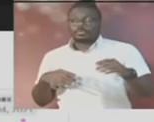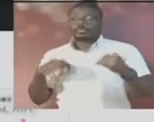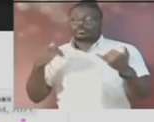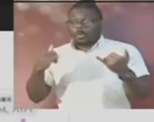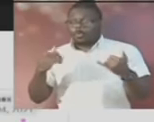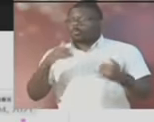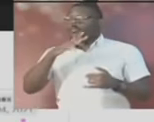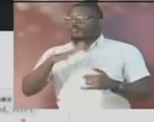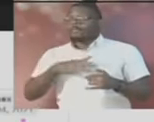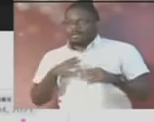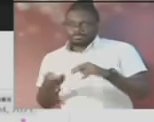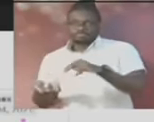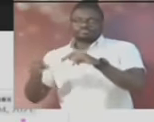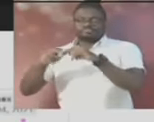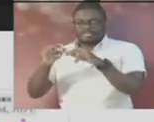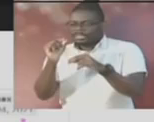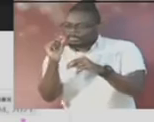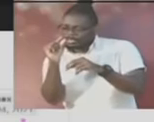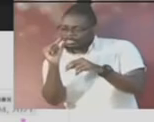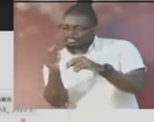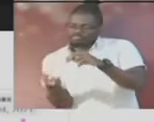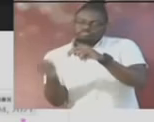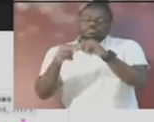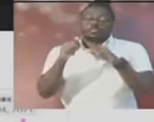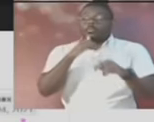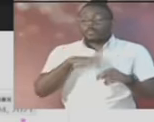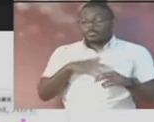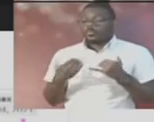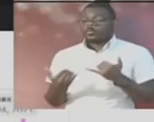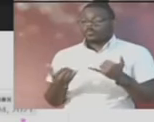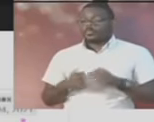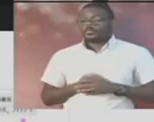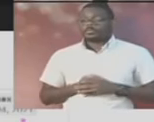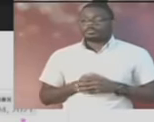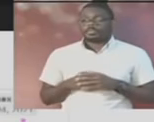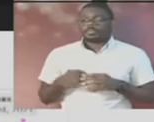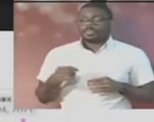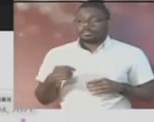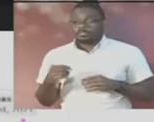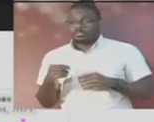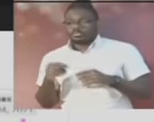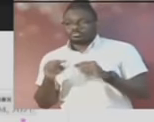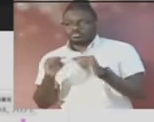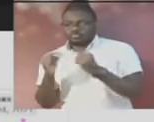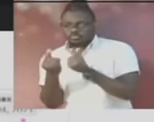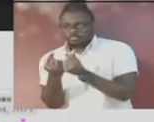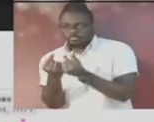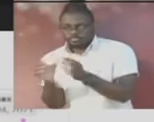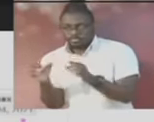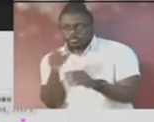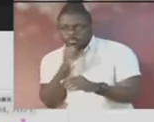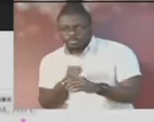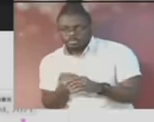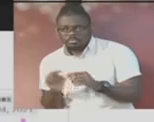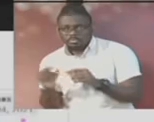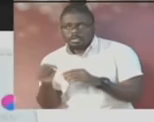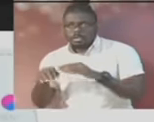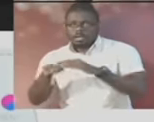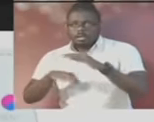proportion of women is increasing, and the number of people in that under 40 age group has also increased. Next